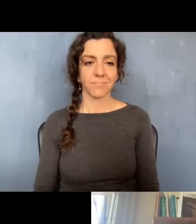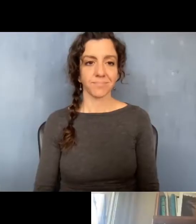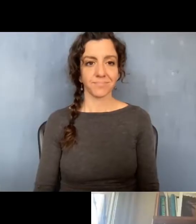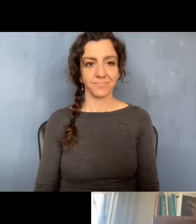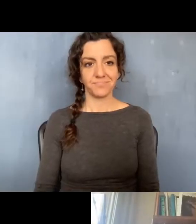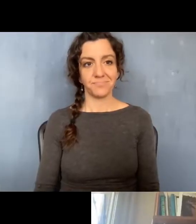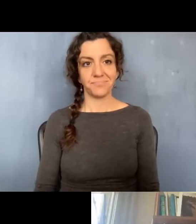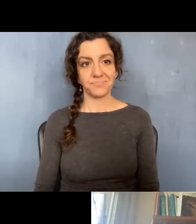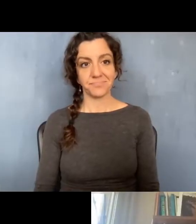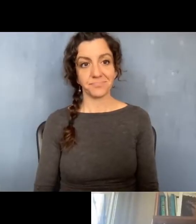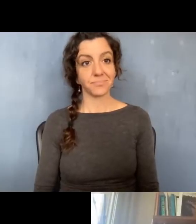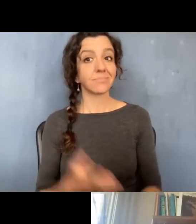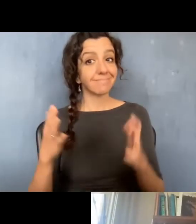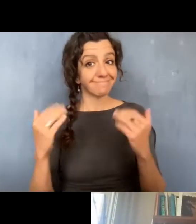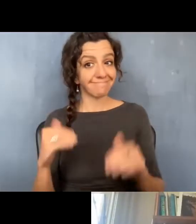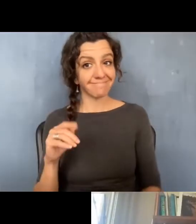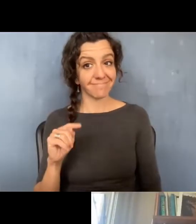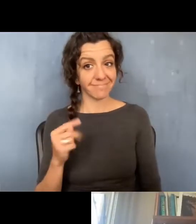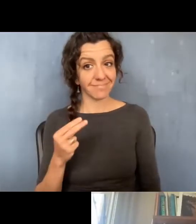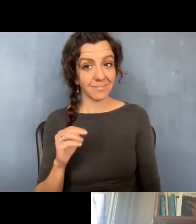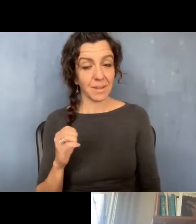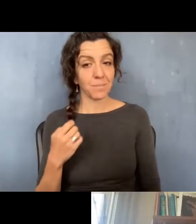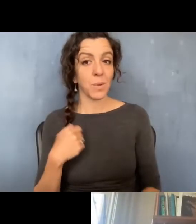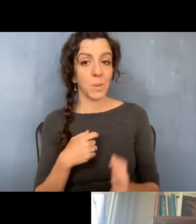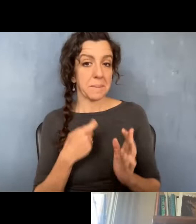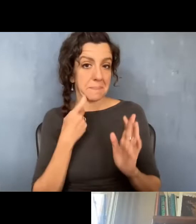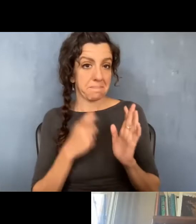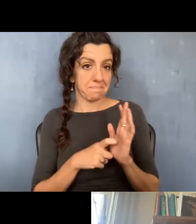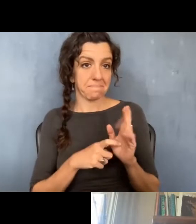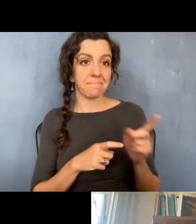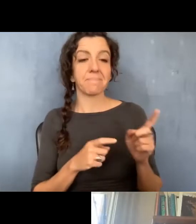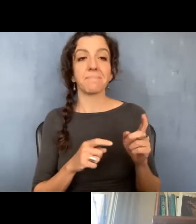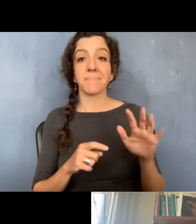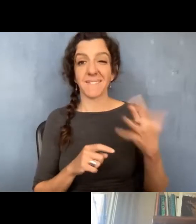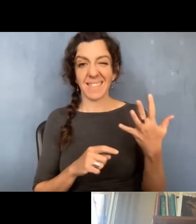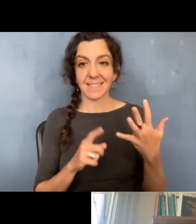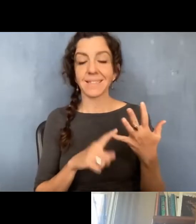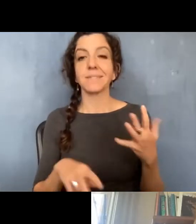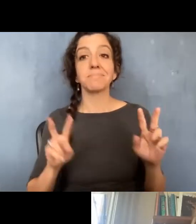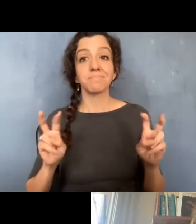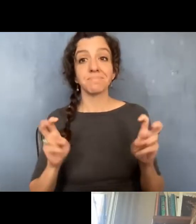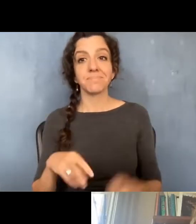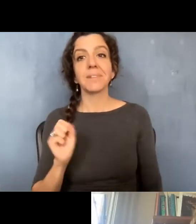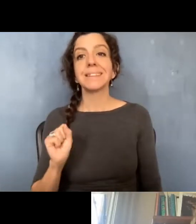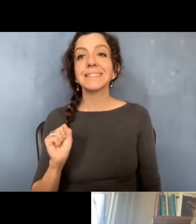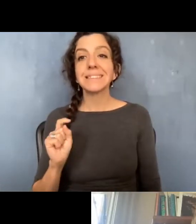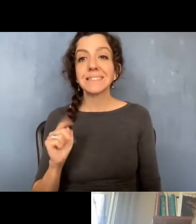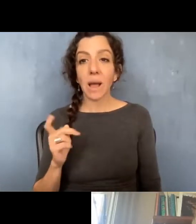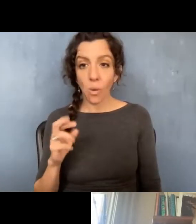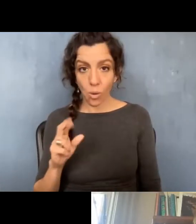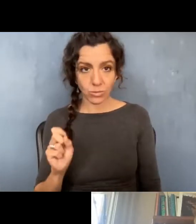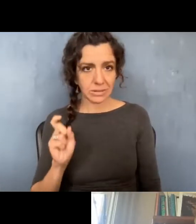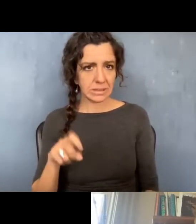Okay, the next theme we identified is stakeholders need more information to provide